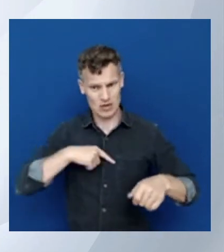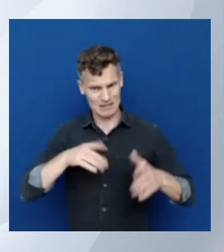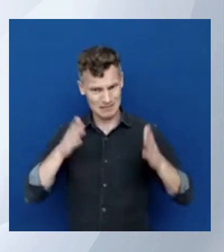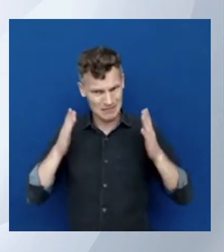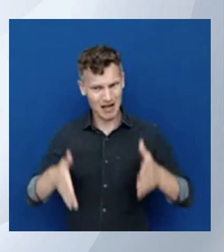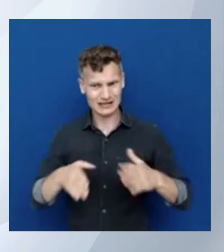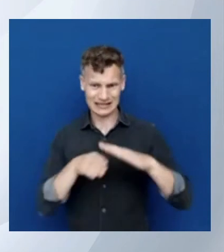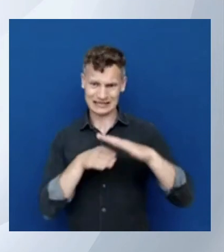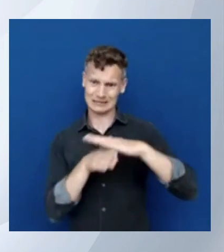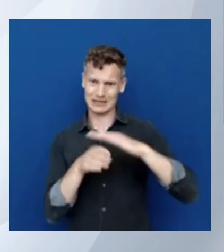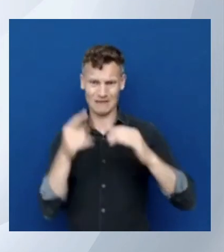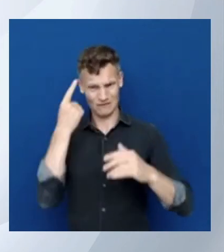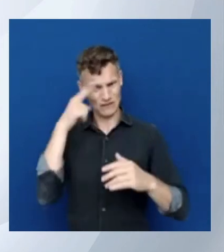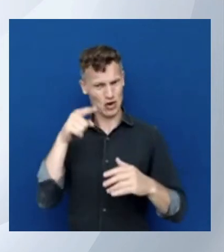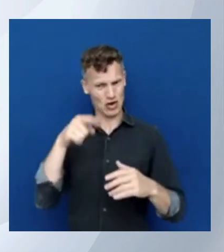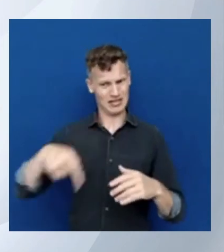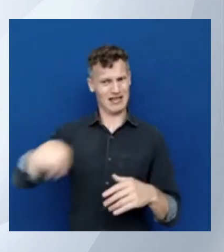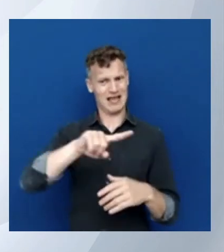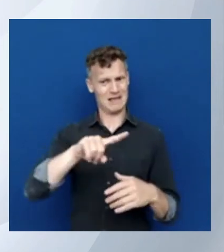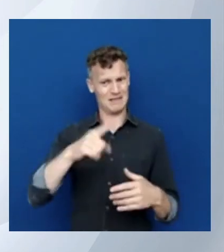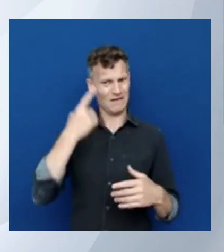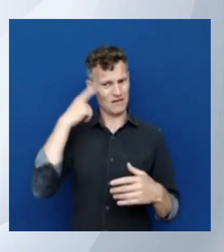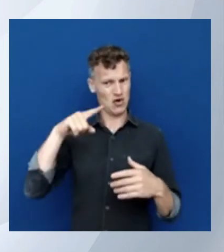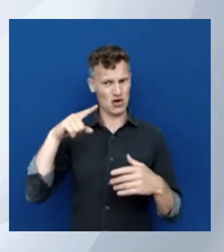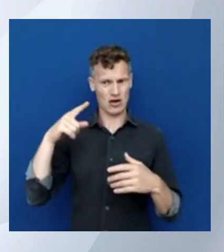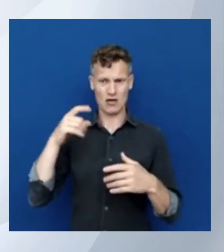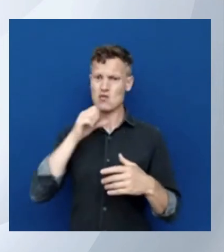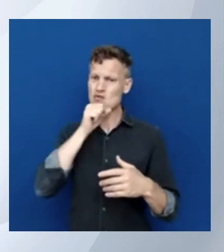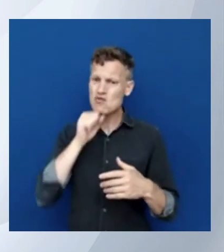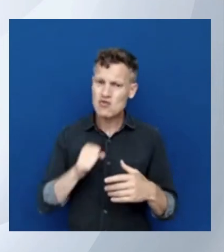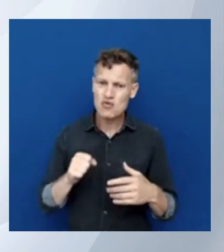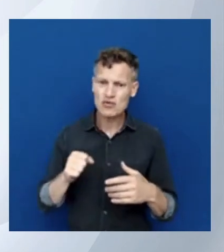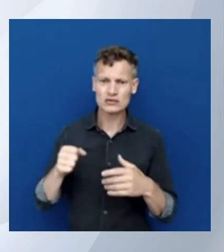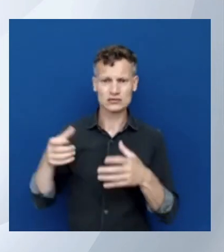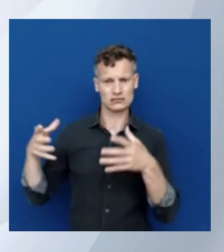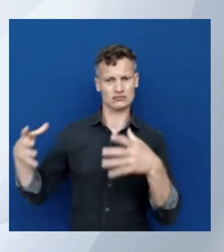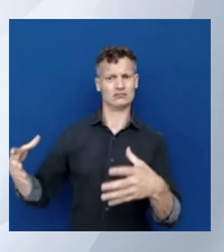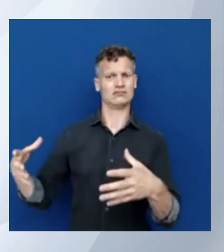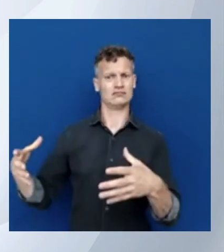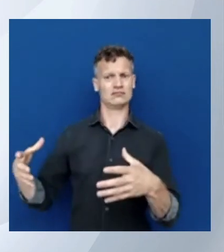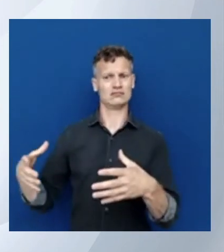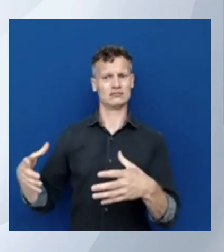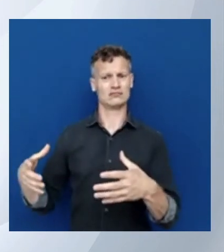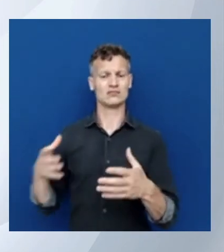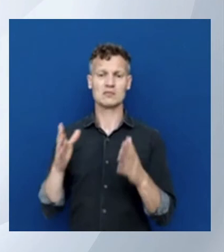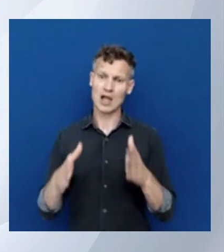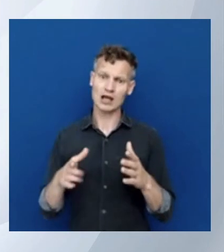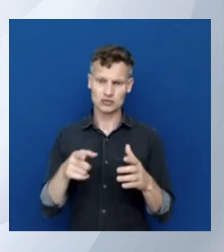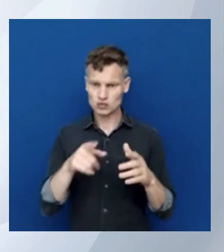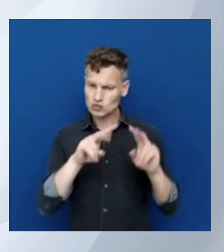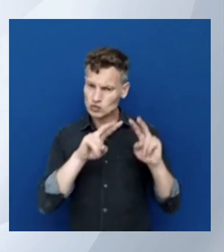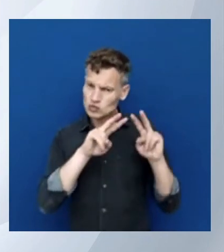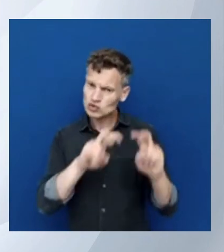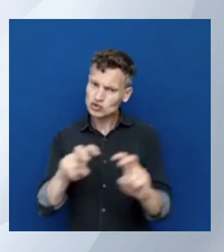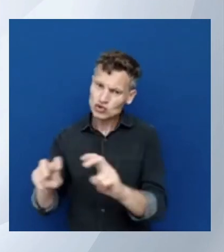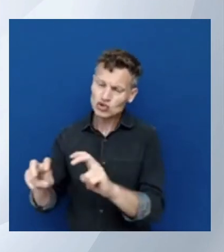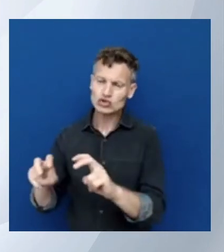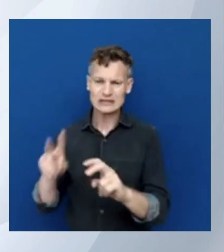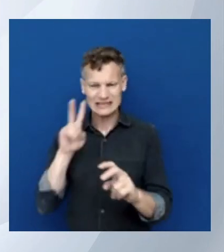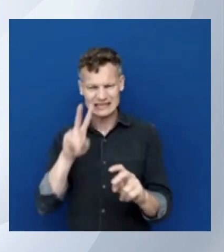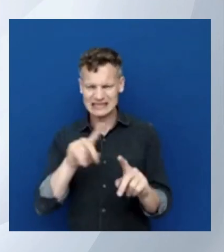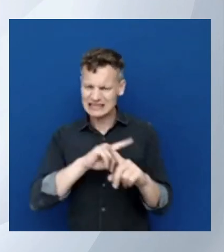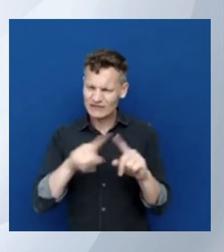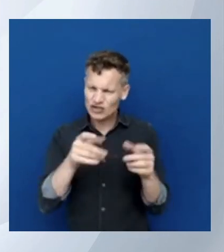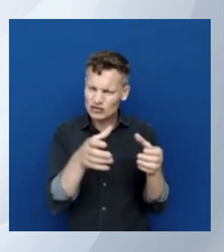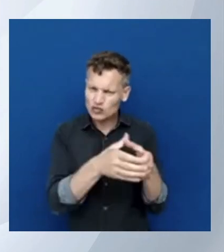that. Look at the broad kind of statistics around accessibility and do your research. Go into those persona spectrums. Look at exactly